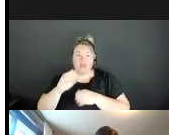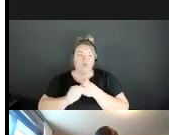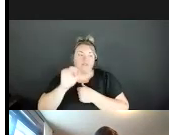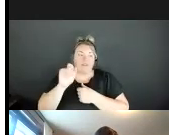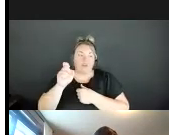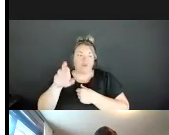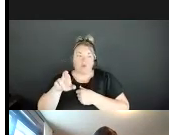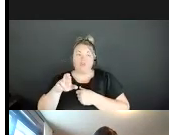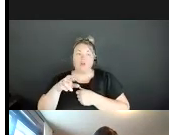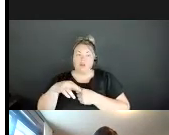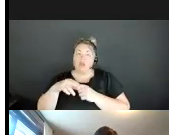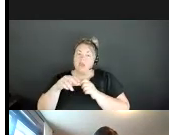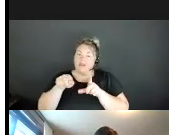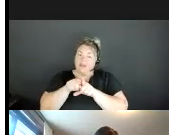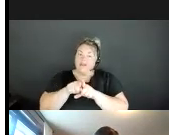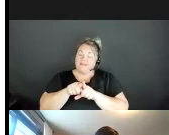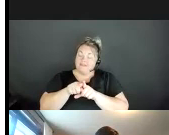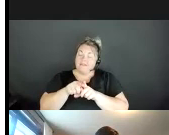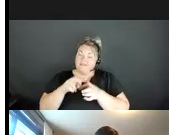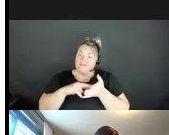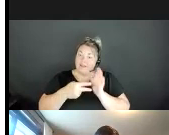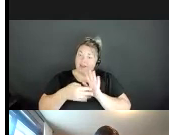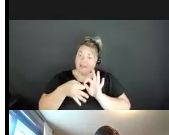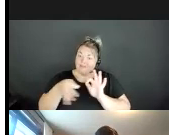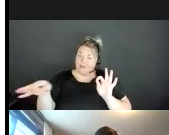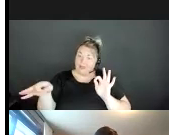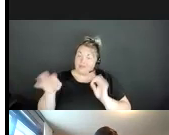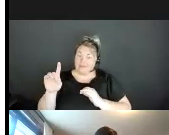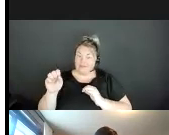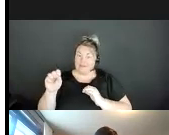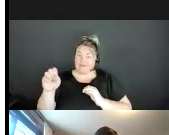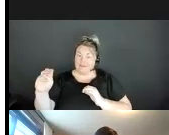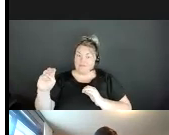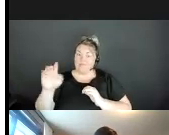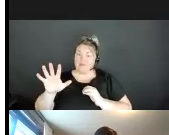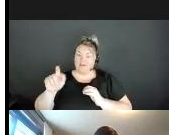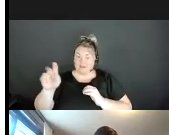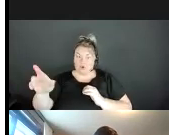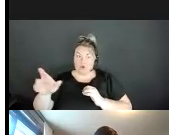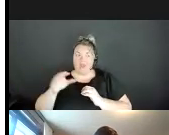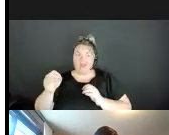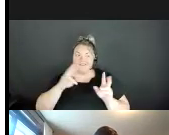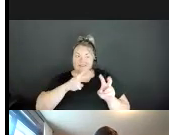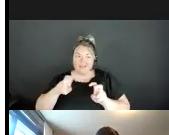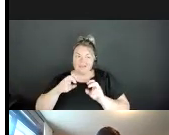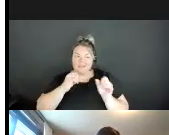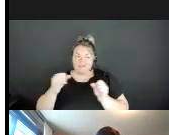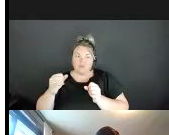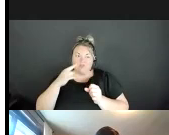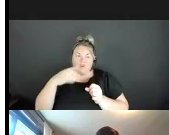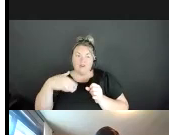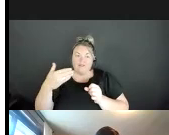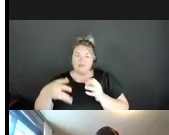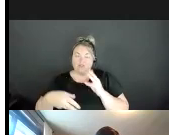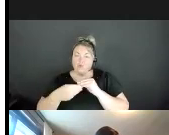DSM-5 TR, and assess the individual's need for additional referrals. Get my chat back up here so I can see.